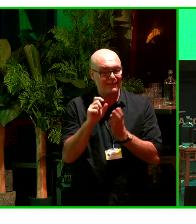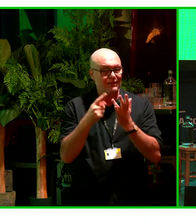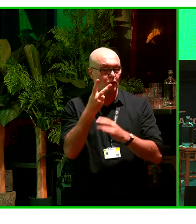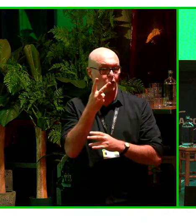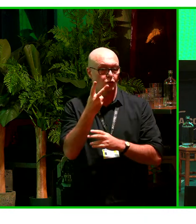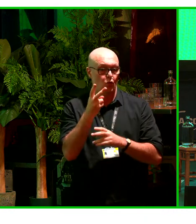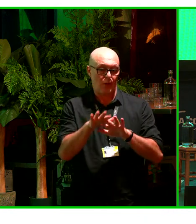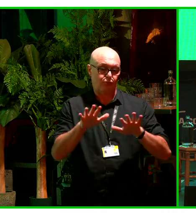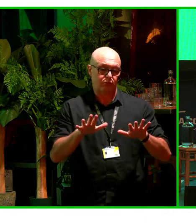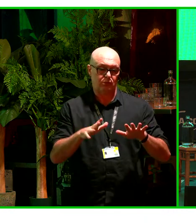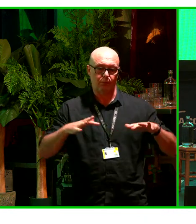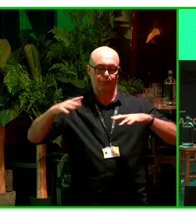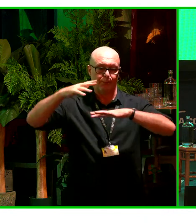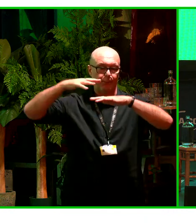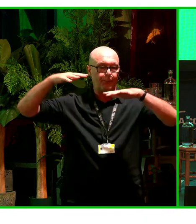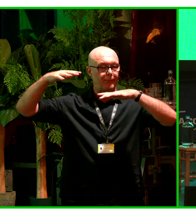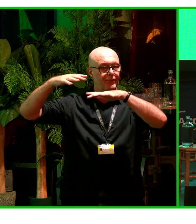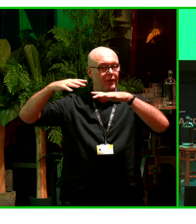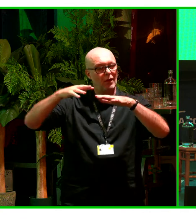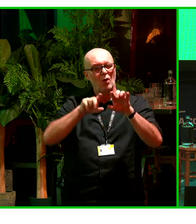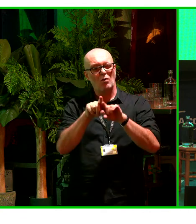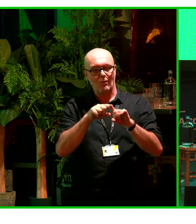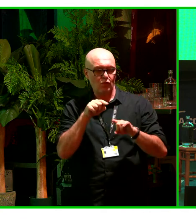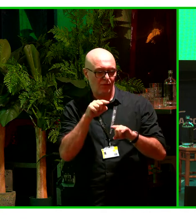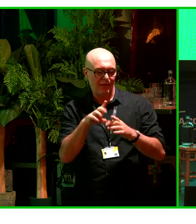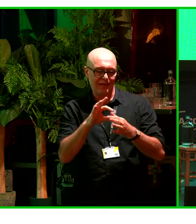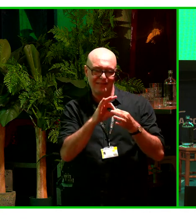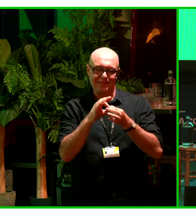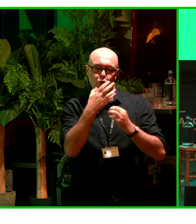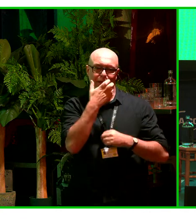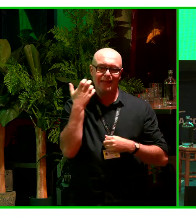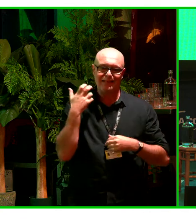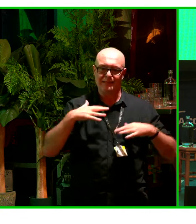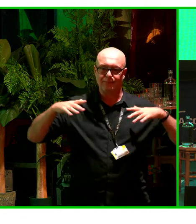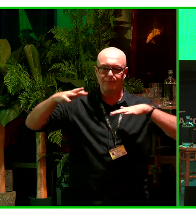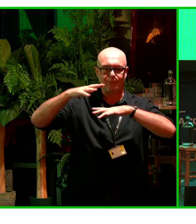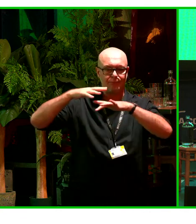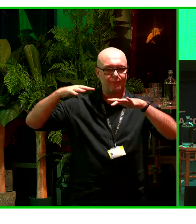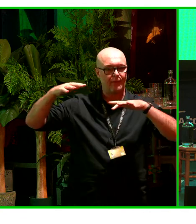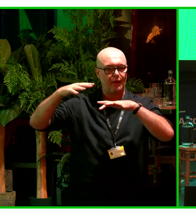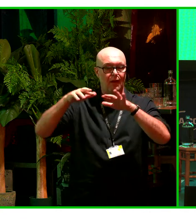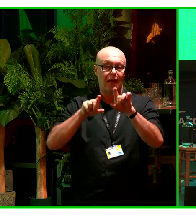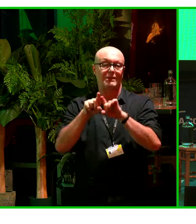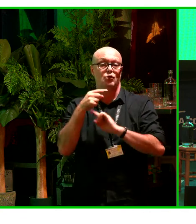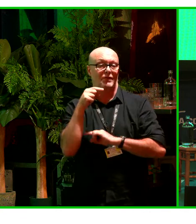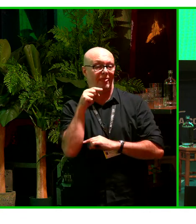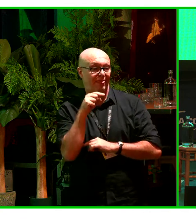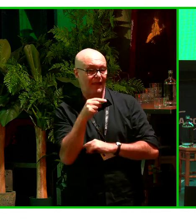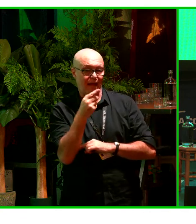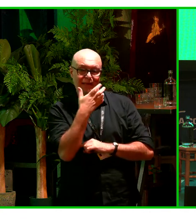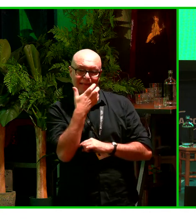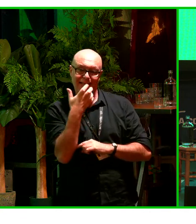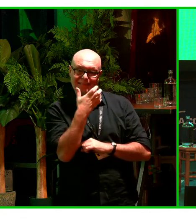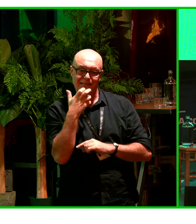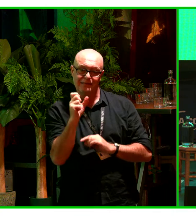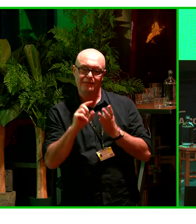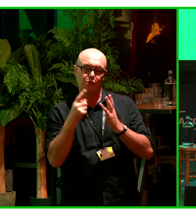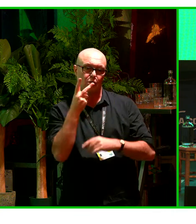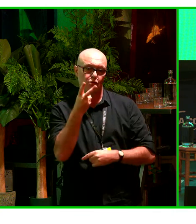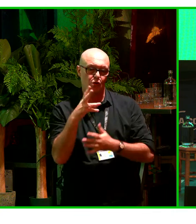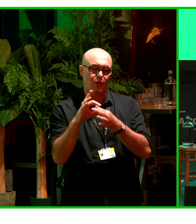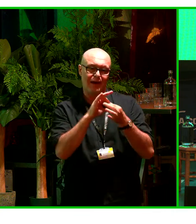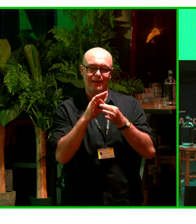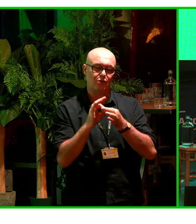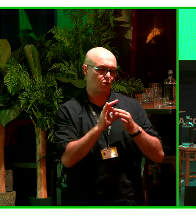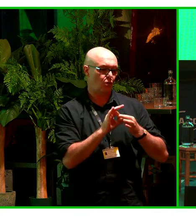UK. Of that, most of that is related to heat, and most of that heat carbon emissions are related to